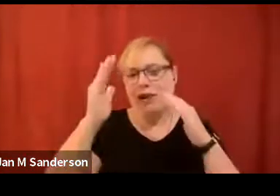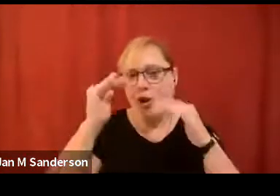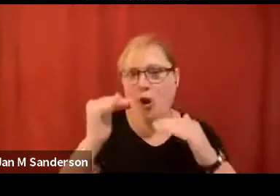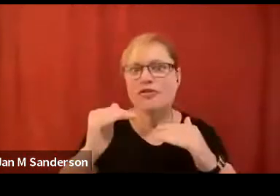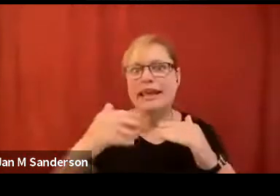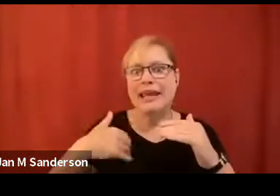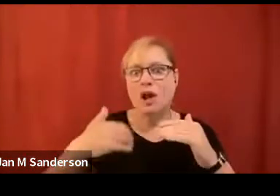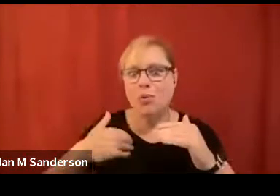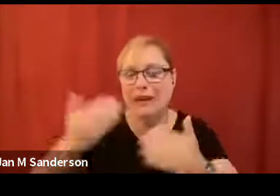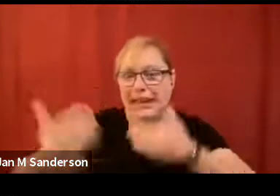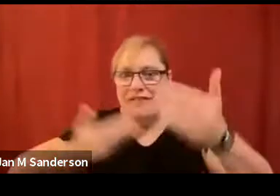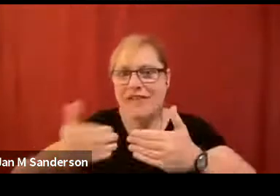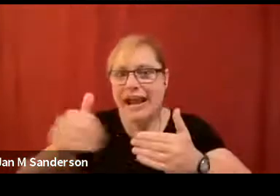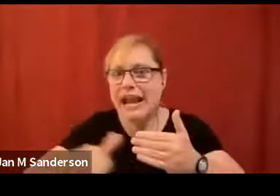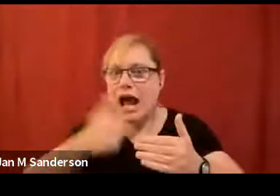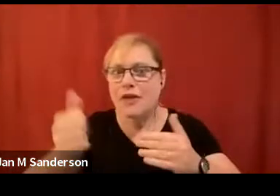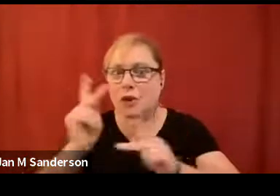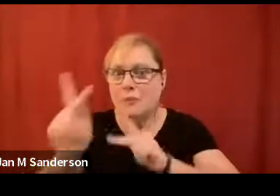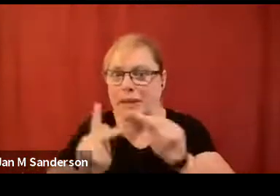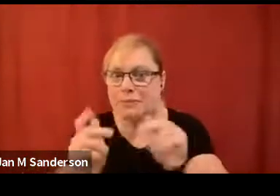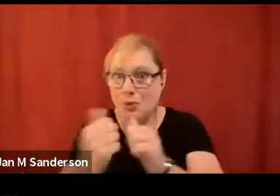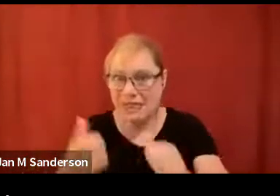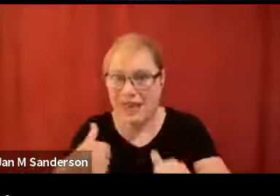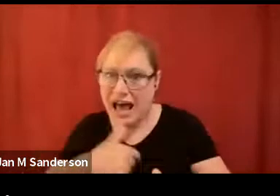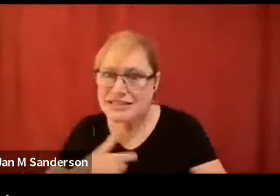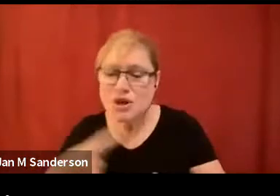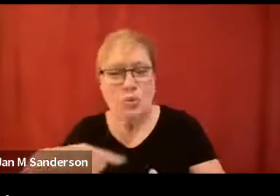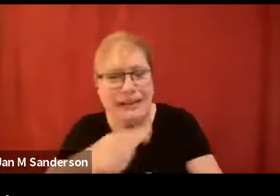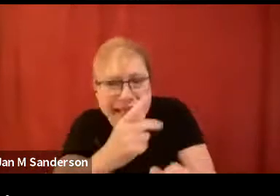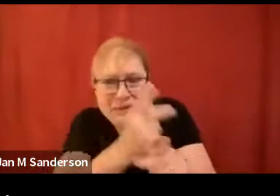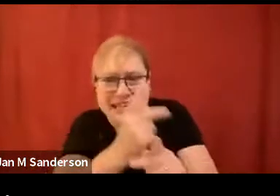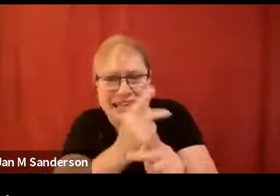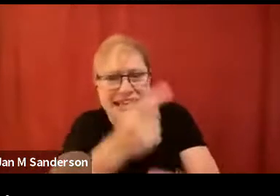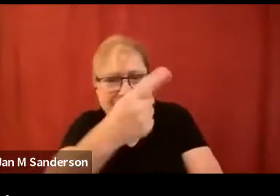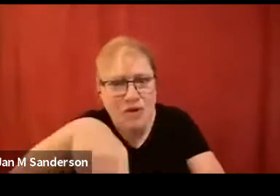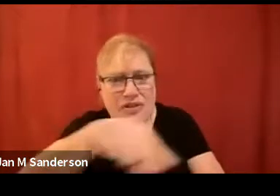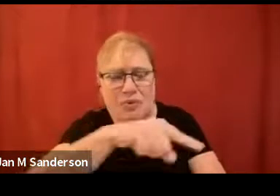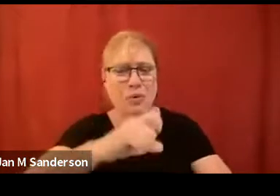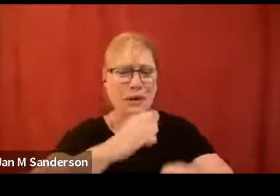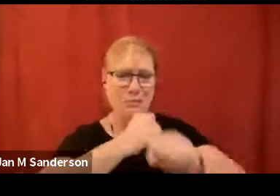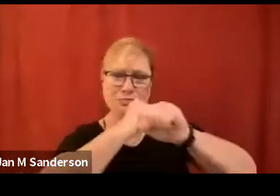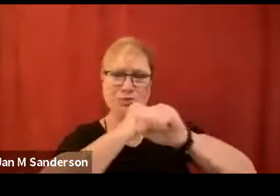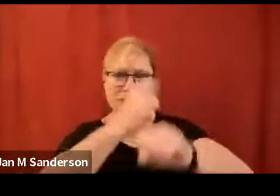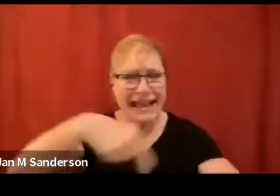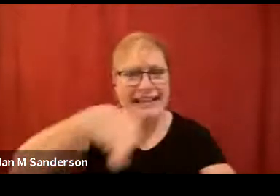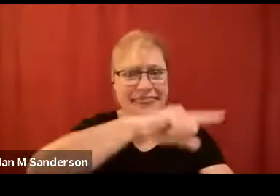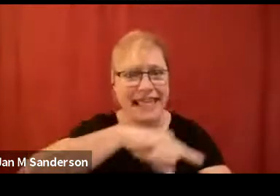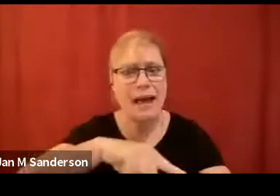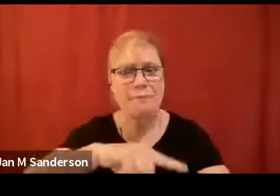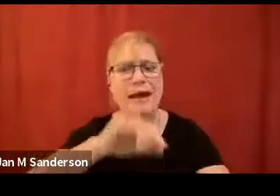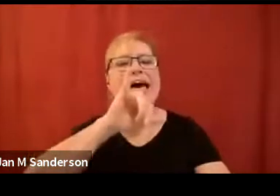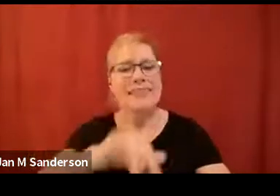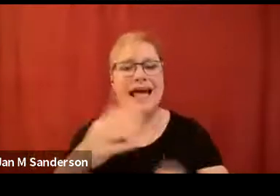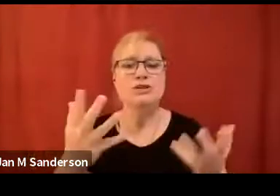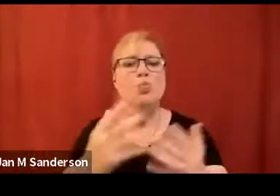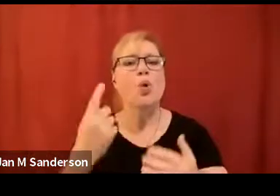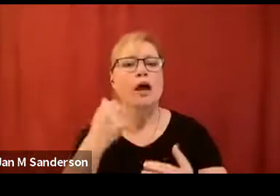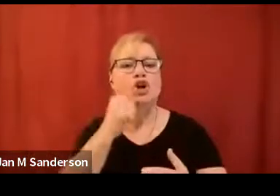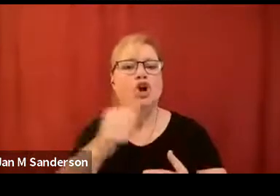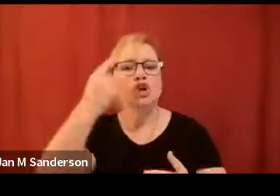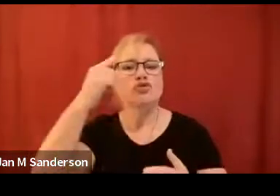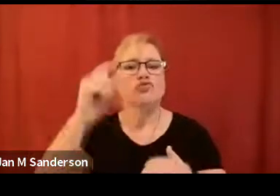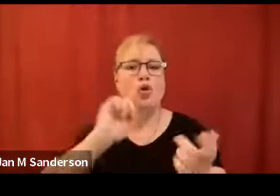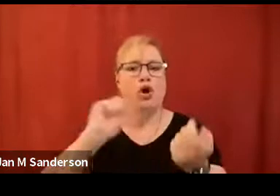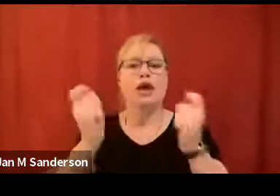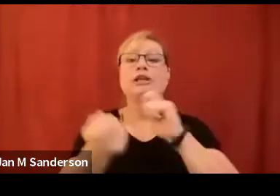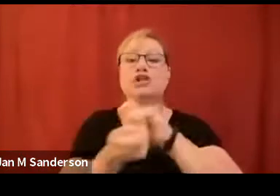are instrumental and we have to take care of them and we must protect them. And so that's what Girls for Change has been able to do to support